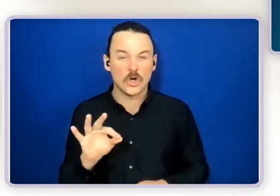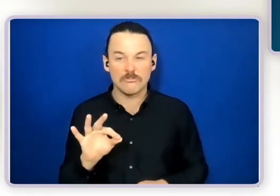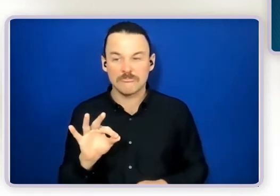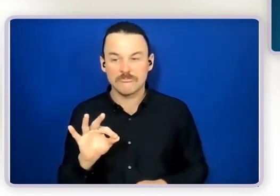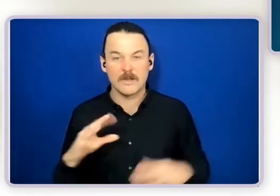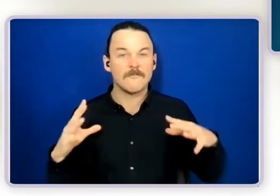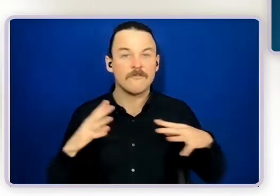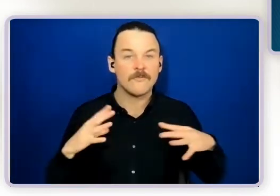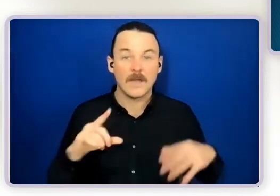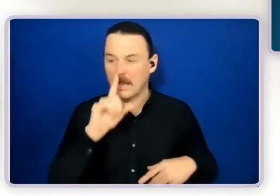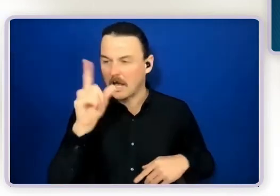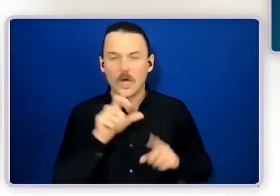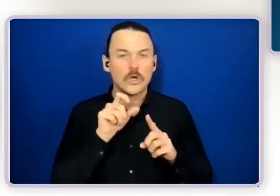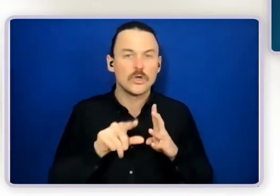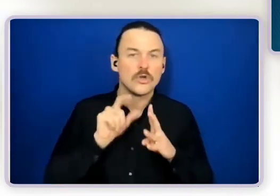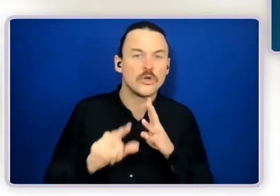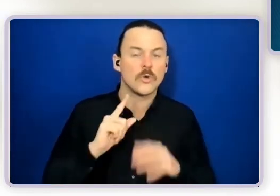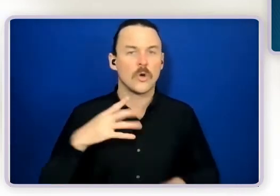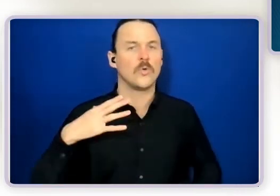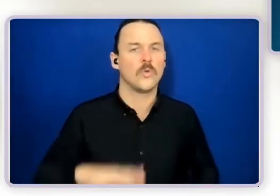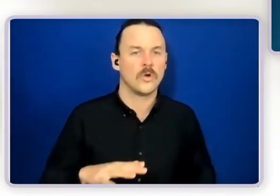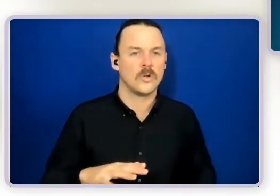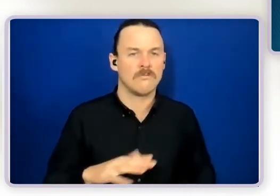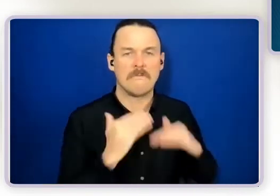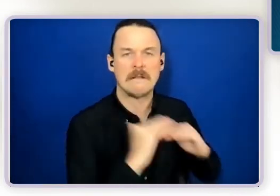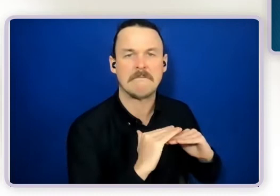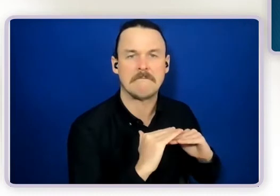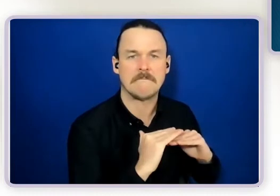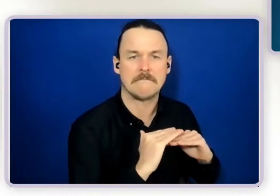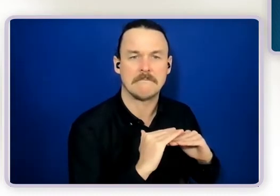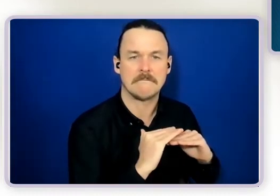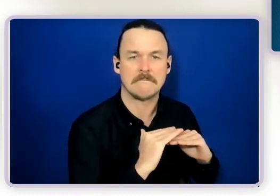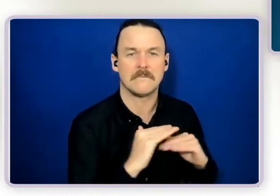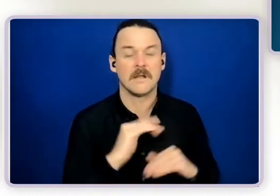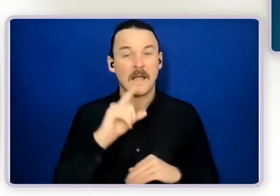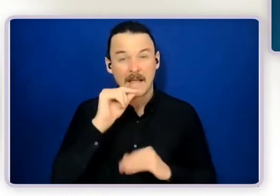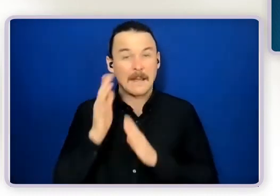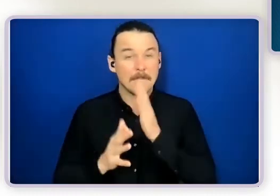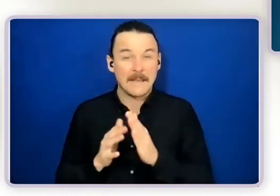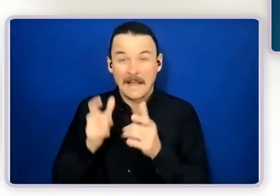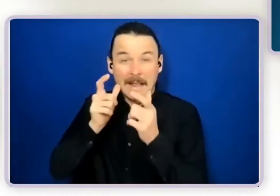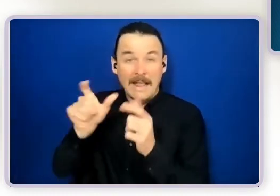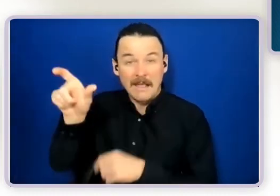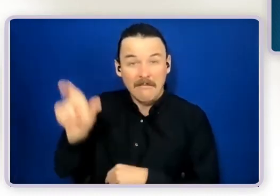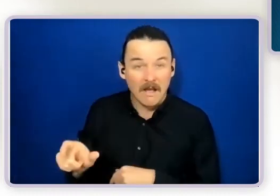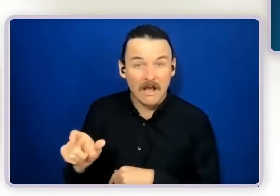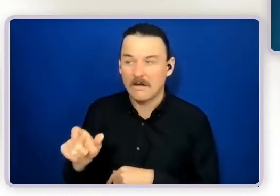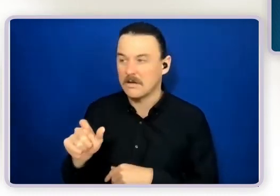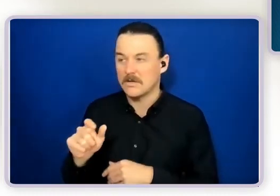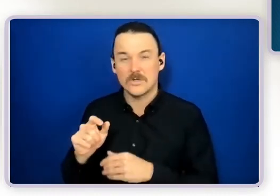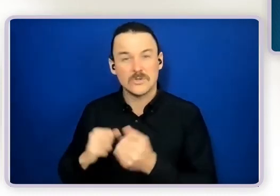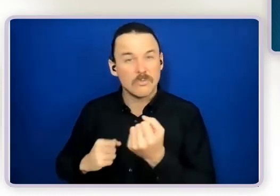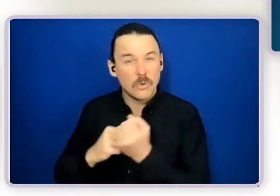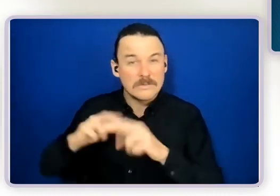life. They can reduce meaningful interactions with carers and support staff. And when you think about